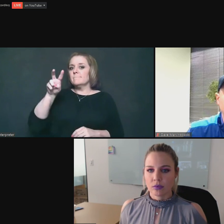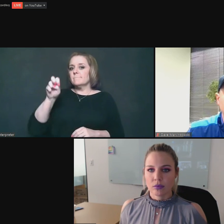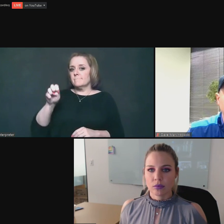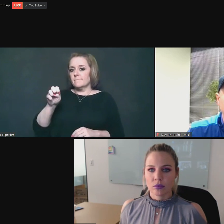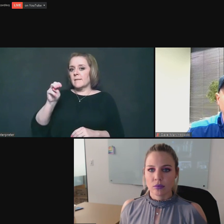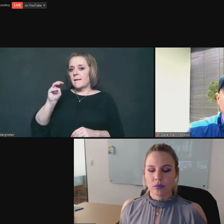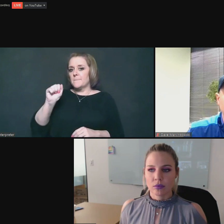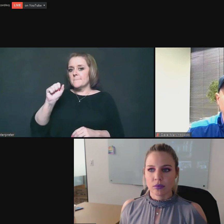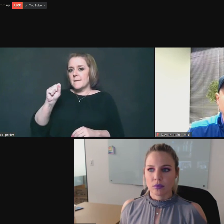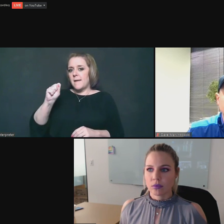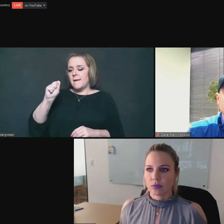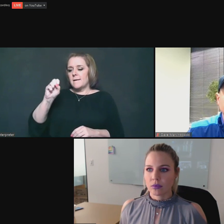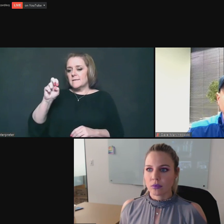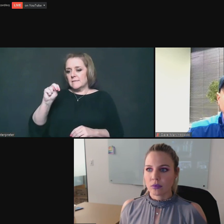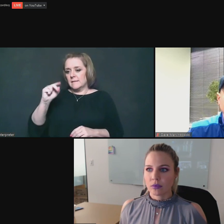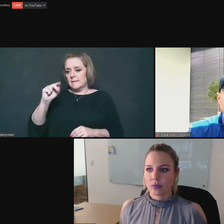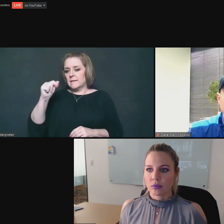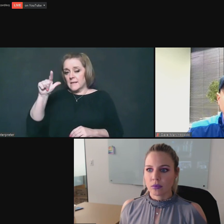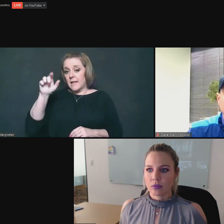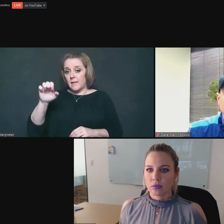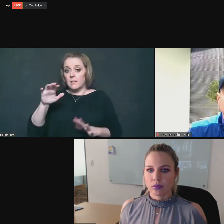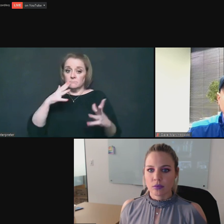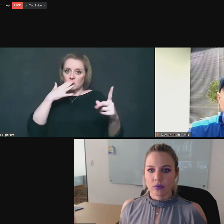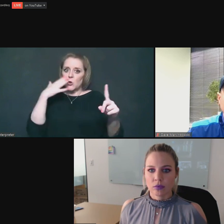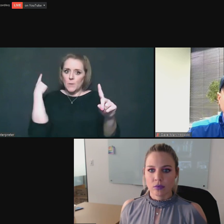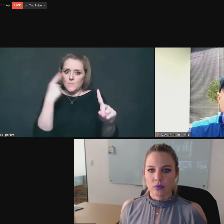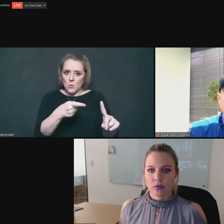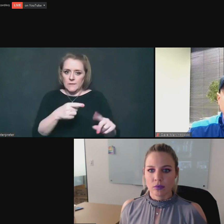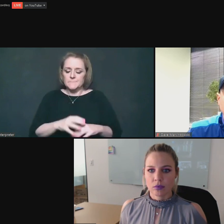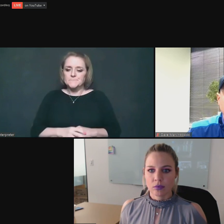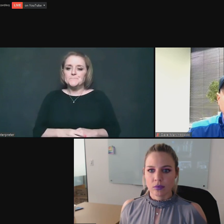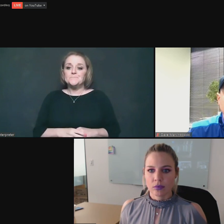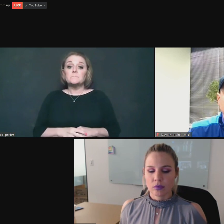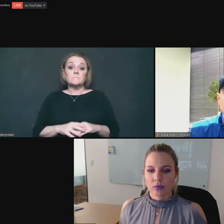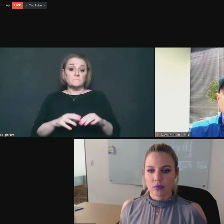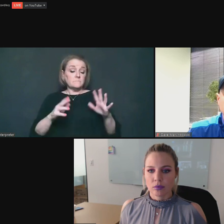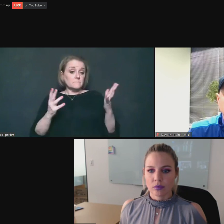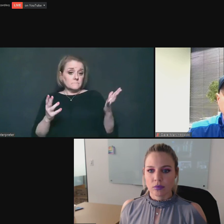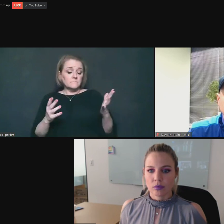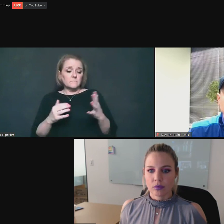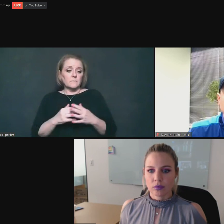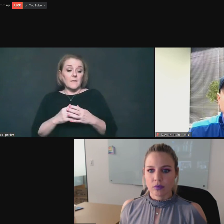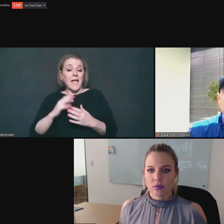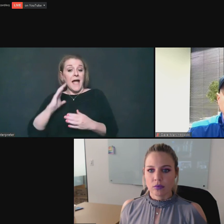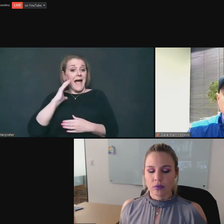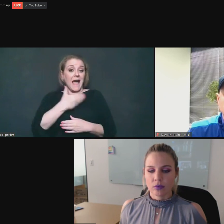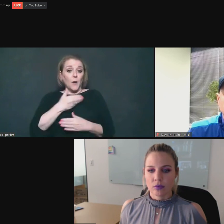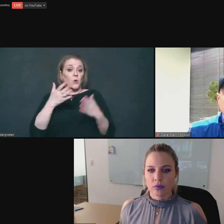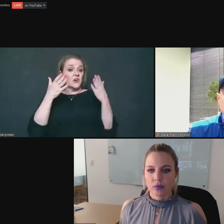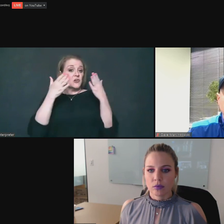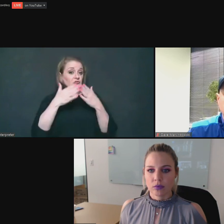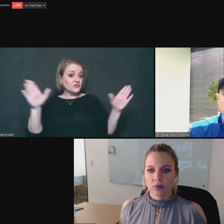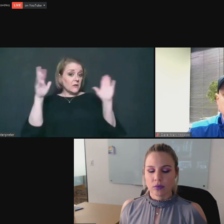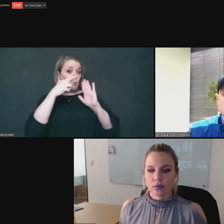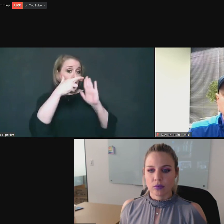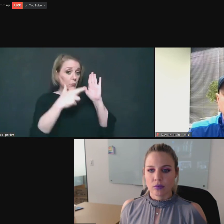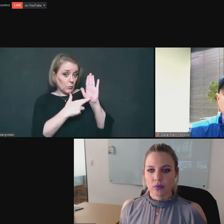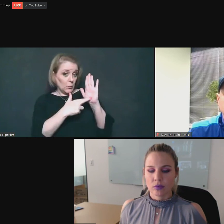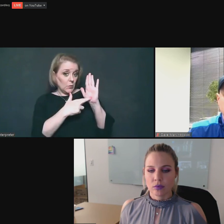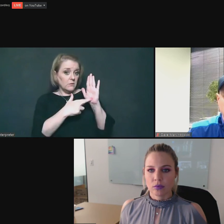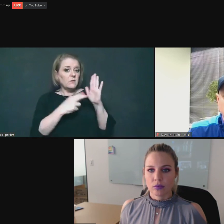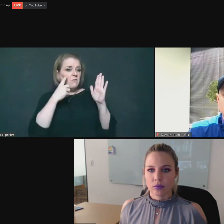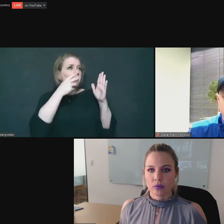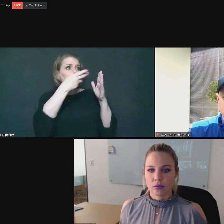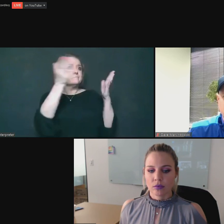that's a good point, Dave. All things in our general conditions that apply to general health apply to